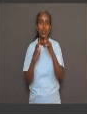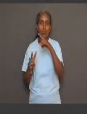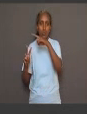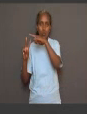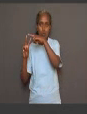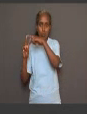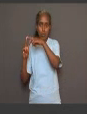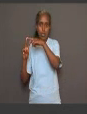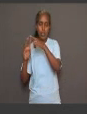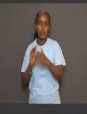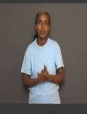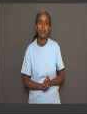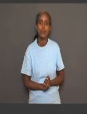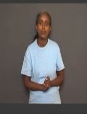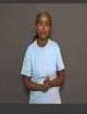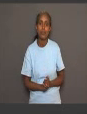equal to pi.